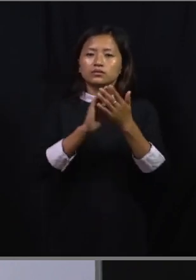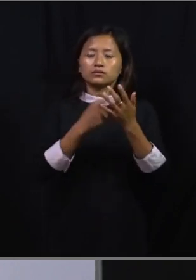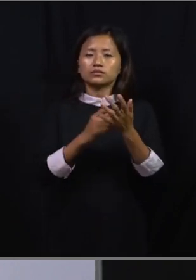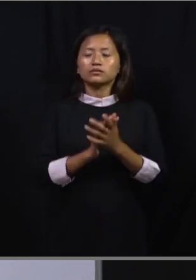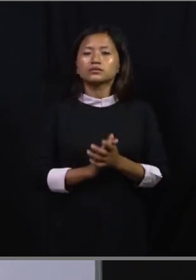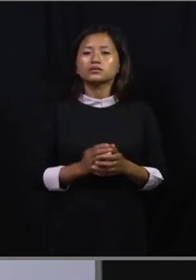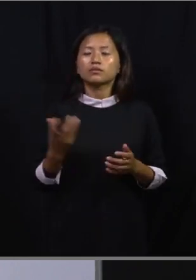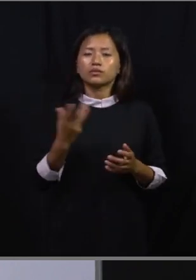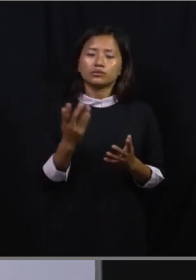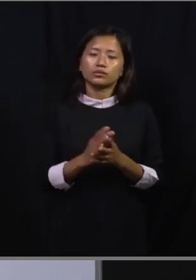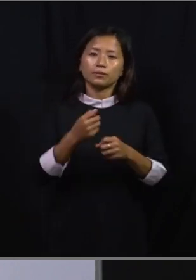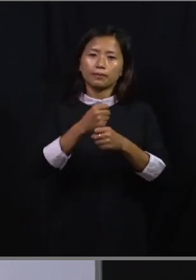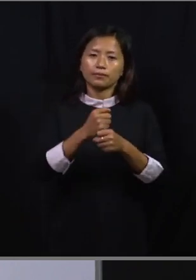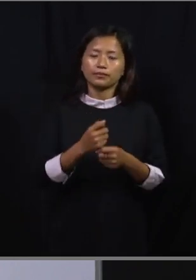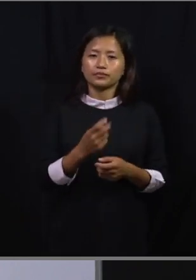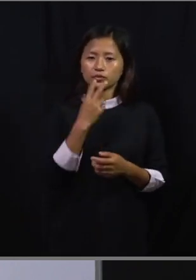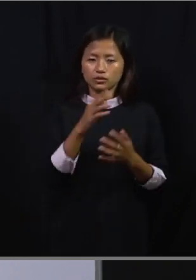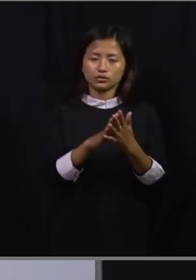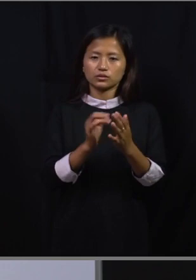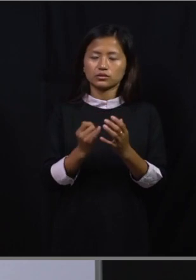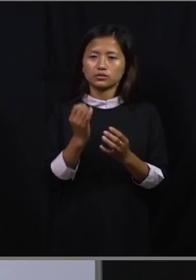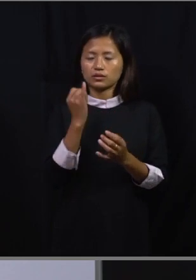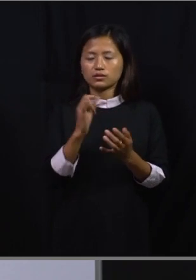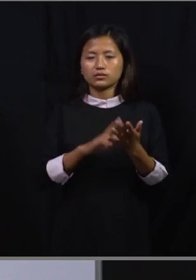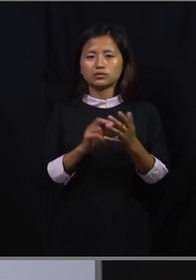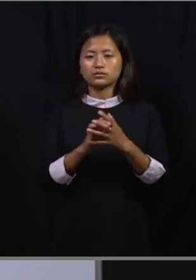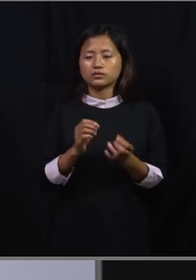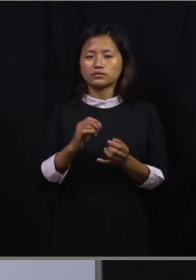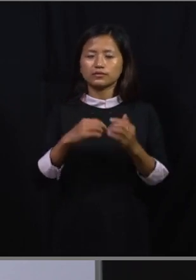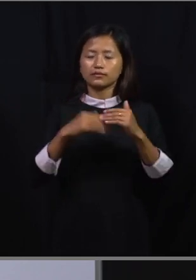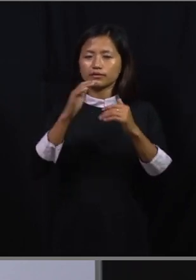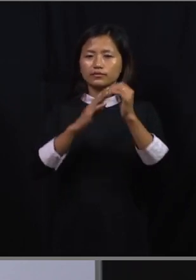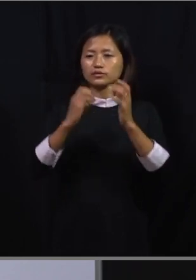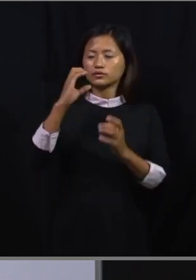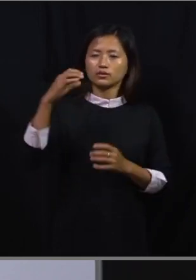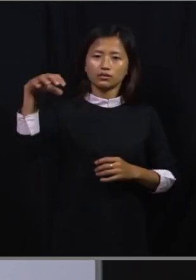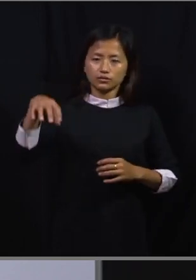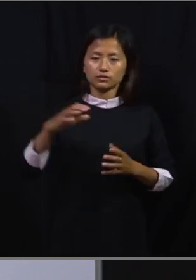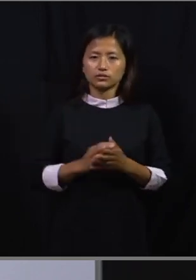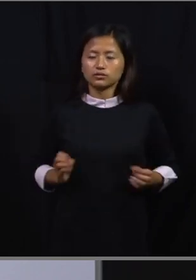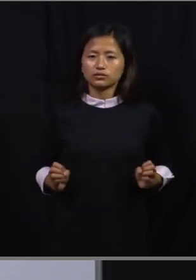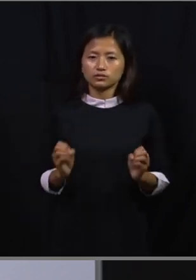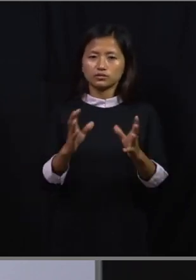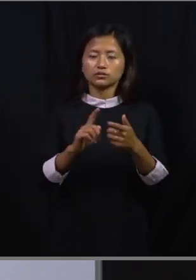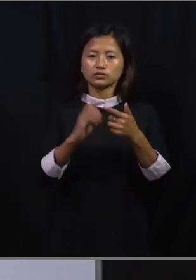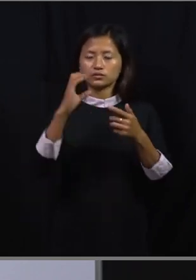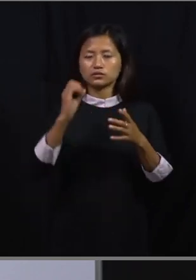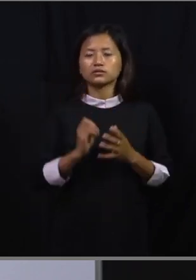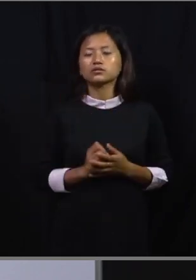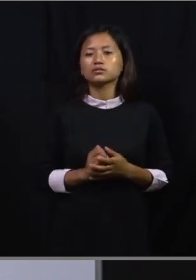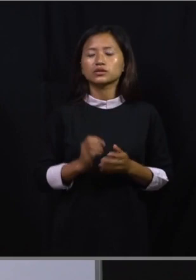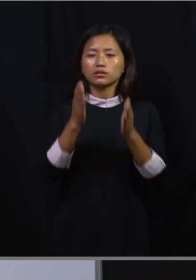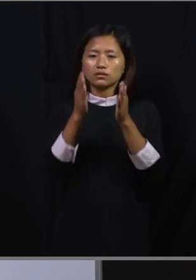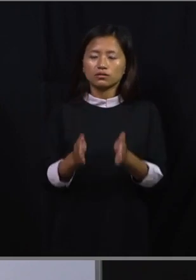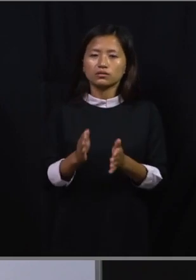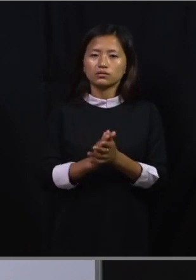somewhat made so as to suit the interests of the developed countries. So they want to establish a new type of economic order where